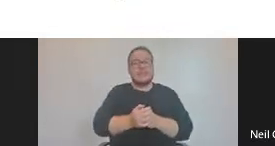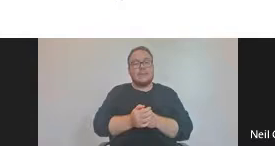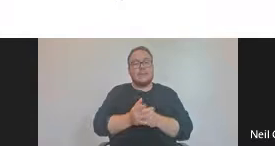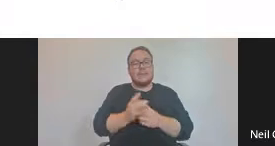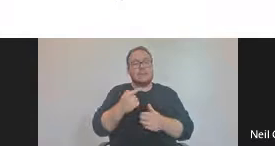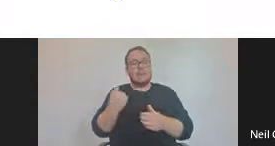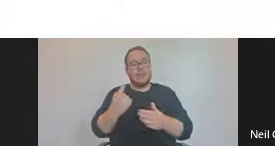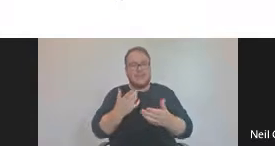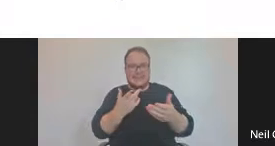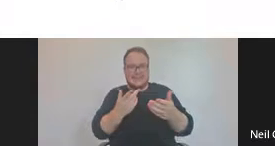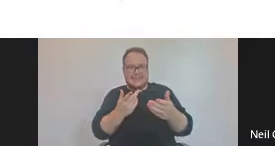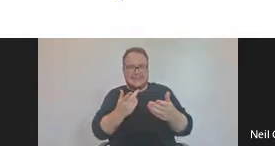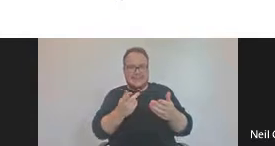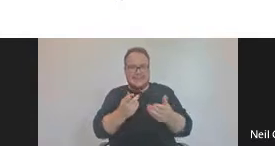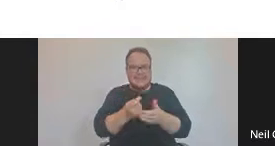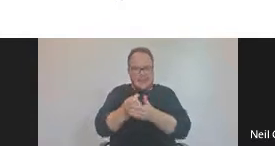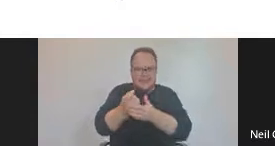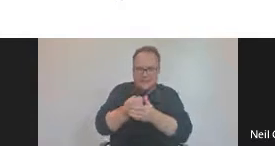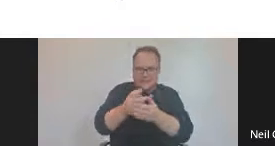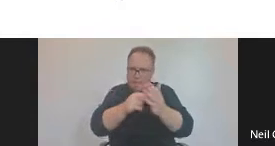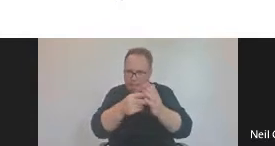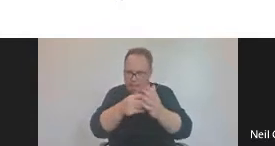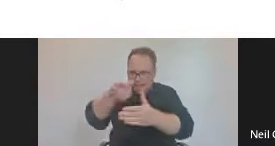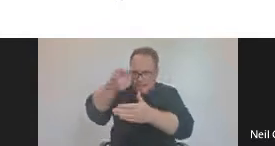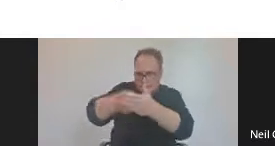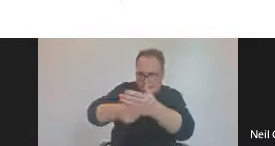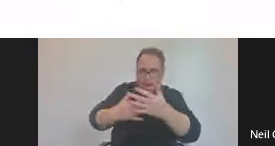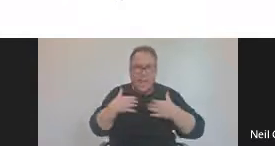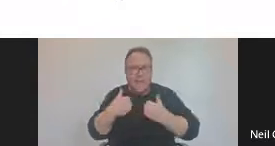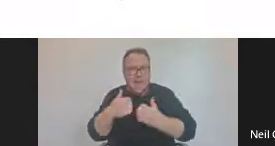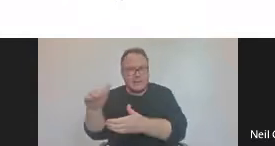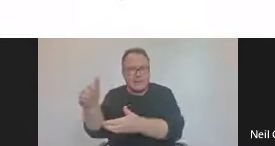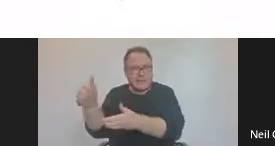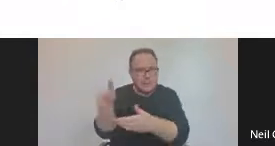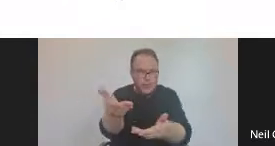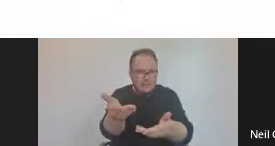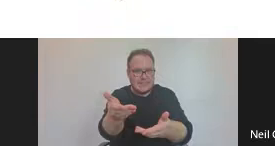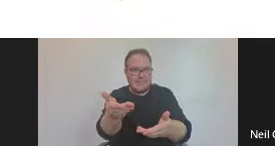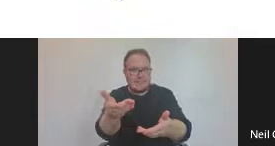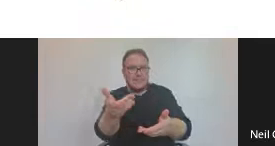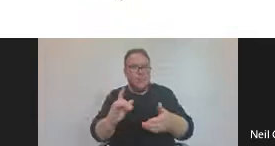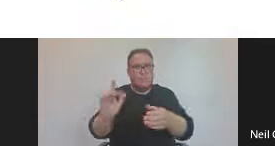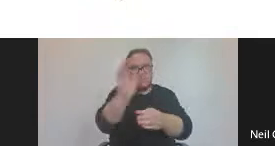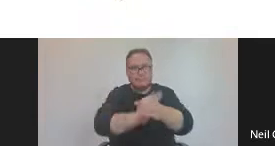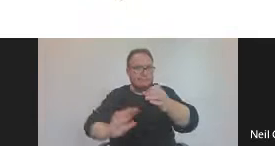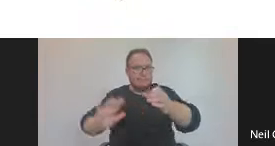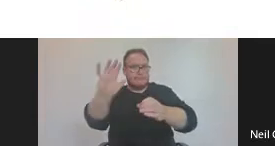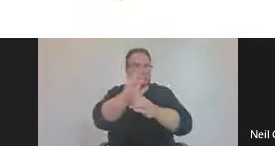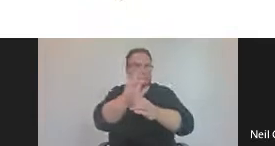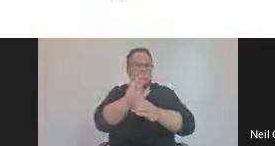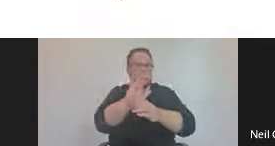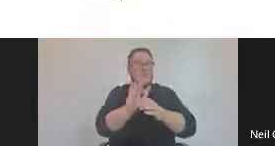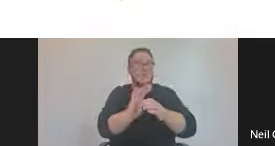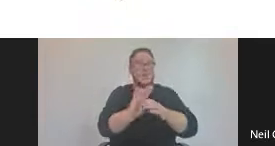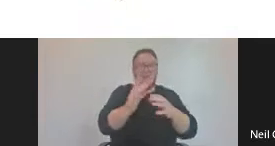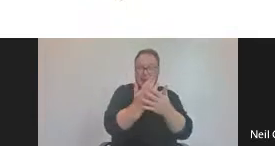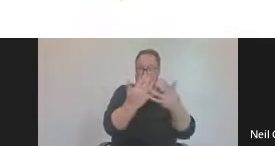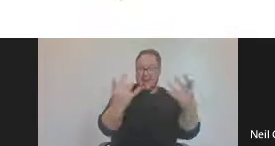means planning and buying healthcare services for our population, which is just over 1.162